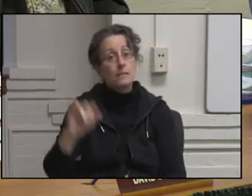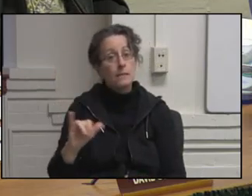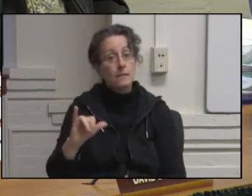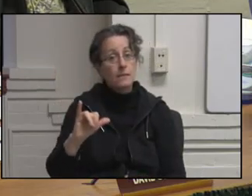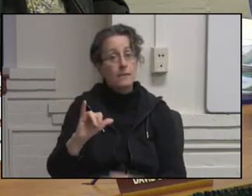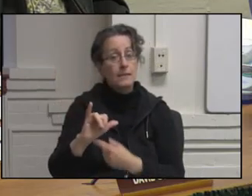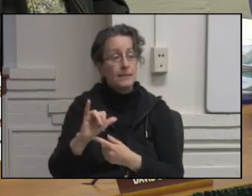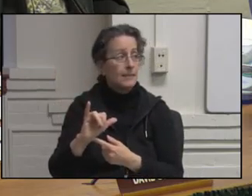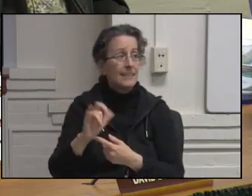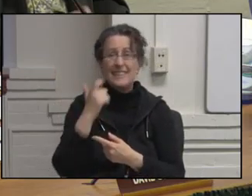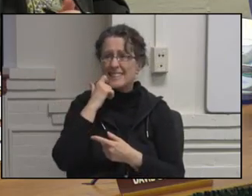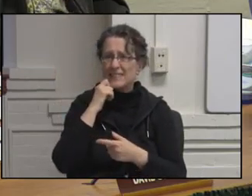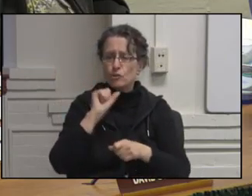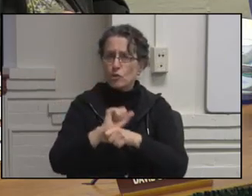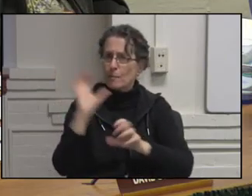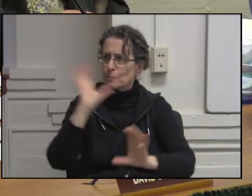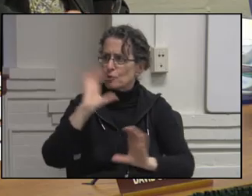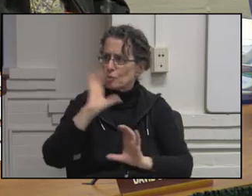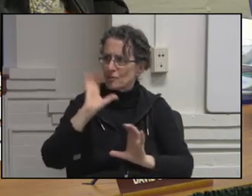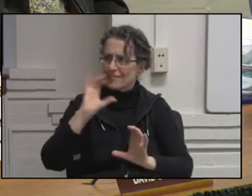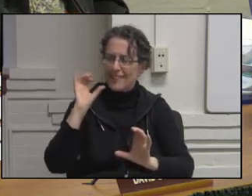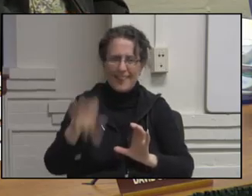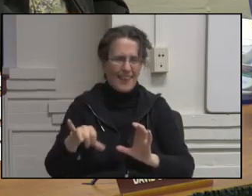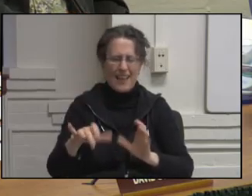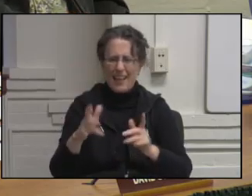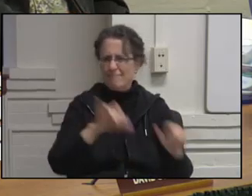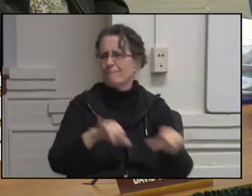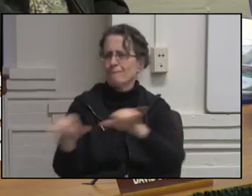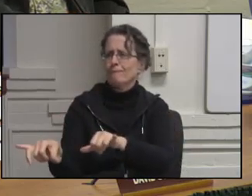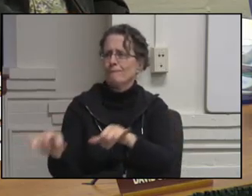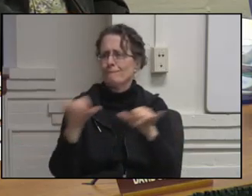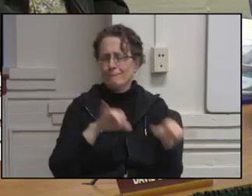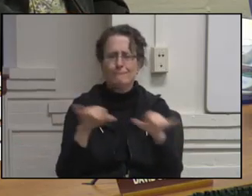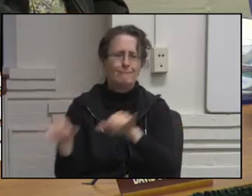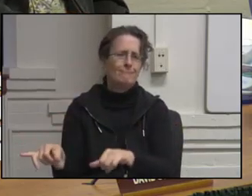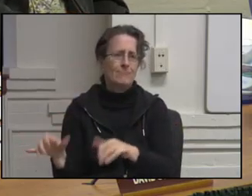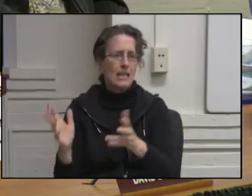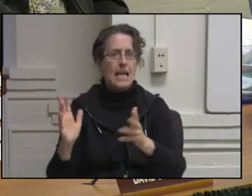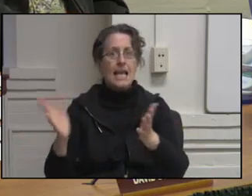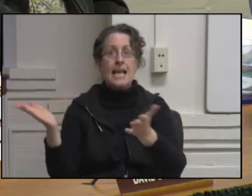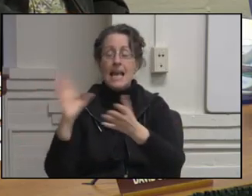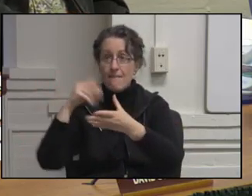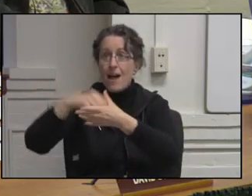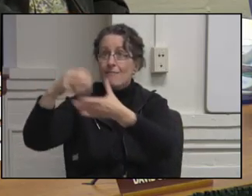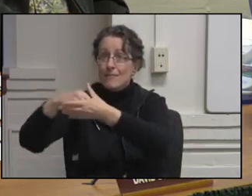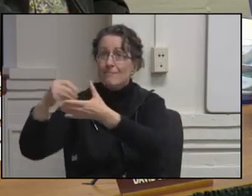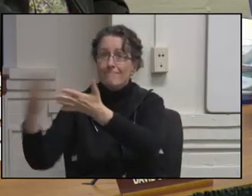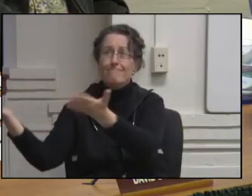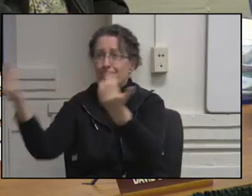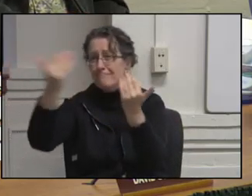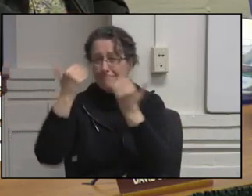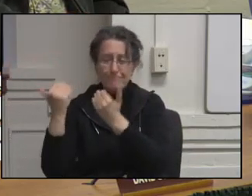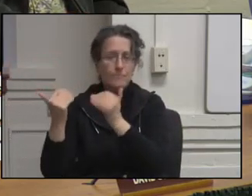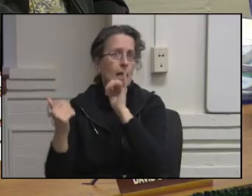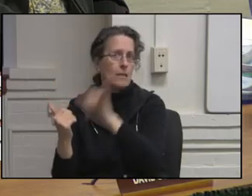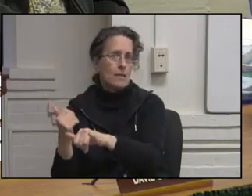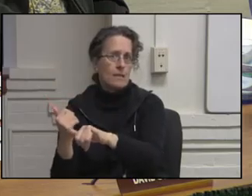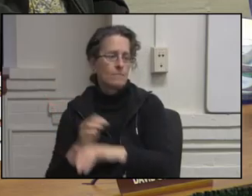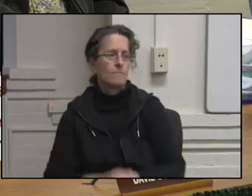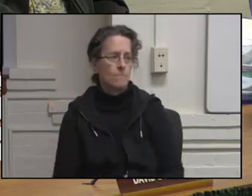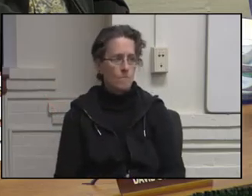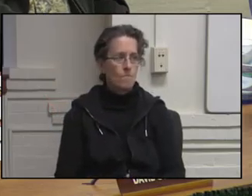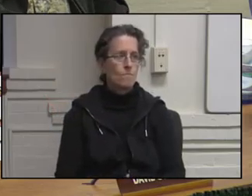we just processed through. So that's, when I think about the process, that's the way I'm thinking of it.